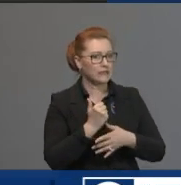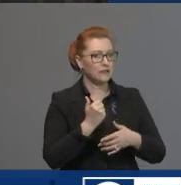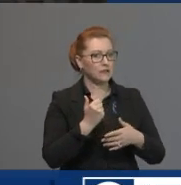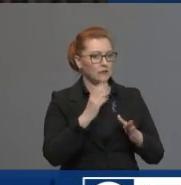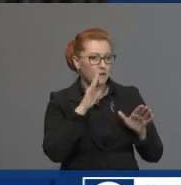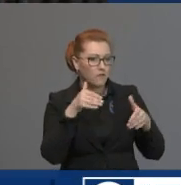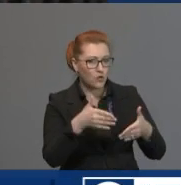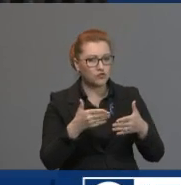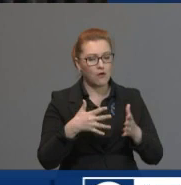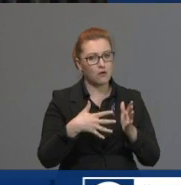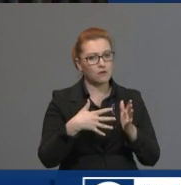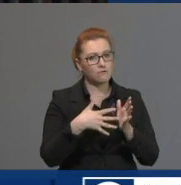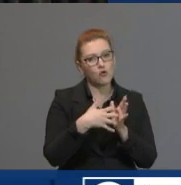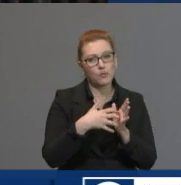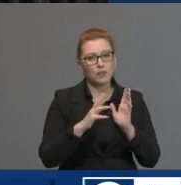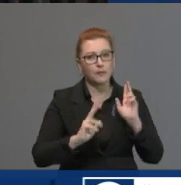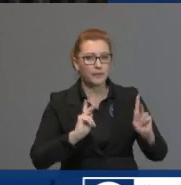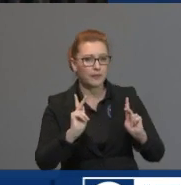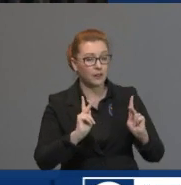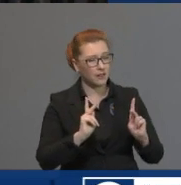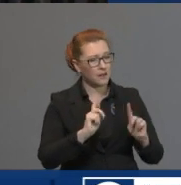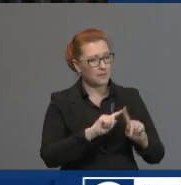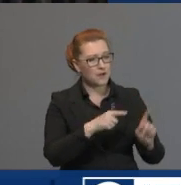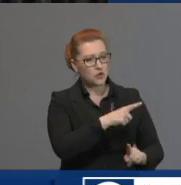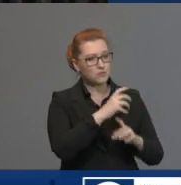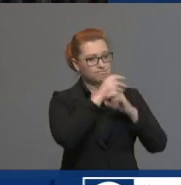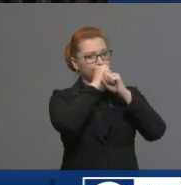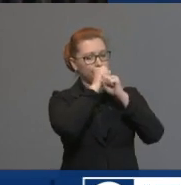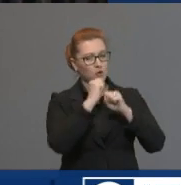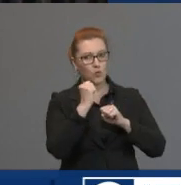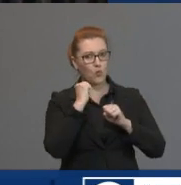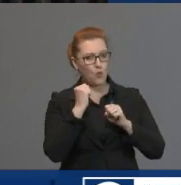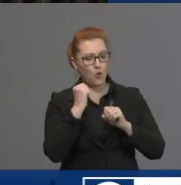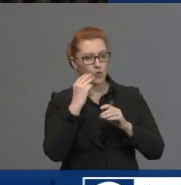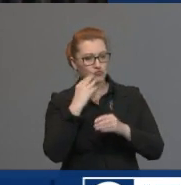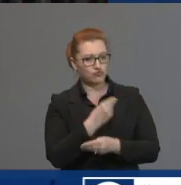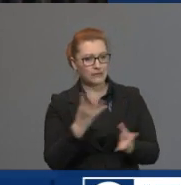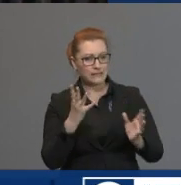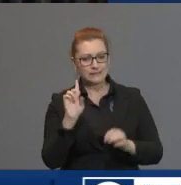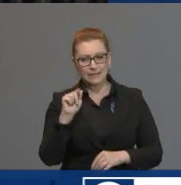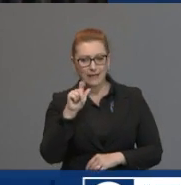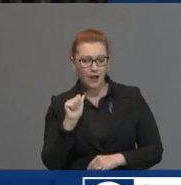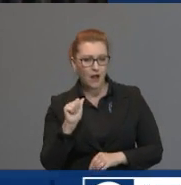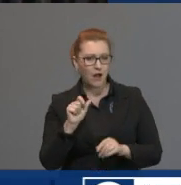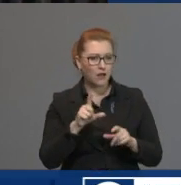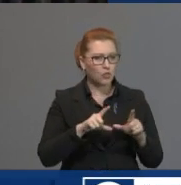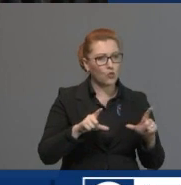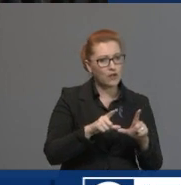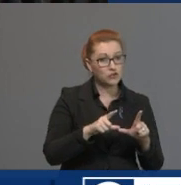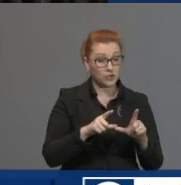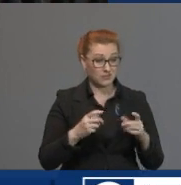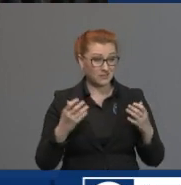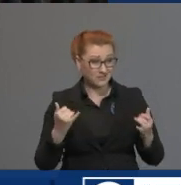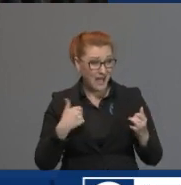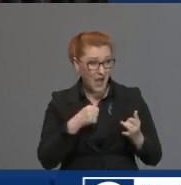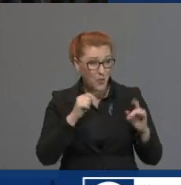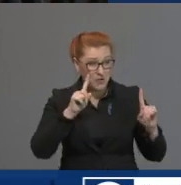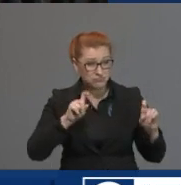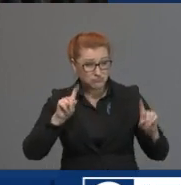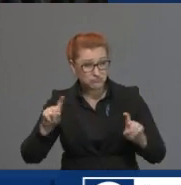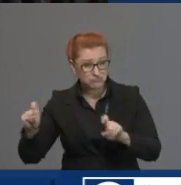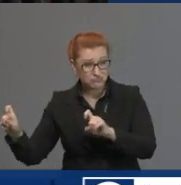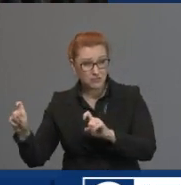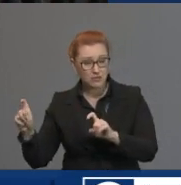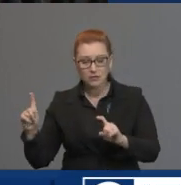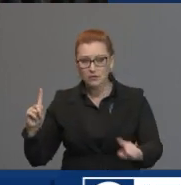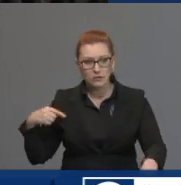let's focus on our vulnerable individuals. But you guys won't release the data or the locations. We're only now starting widespread testing.